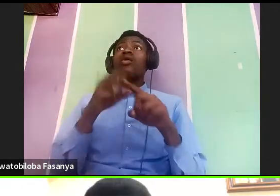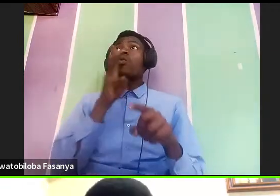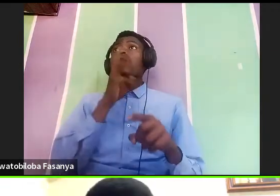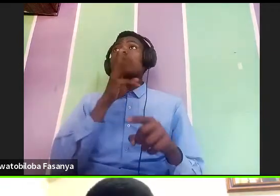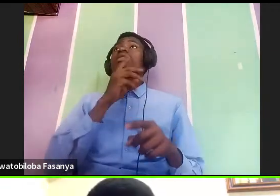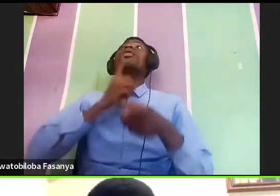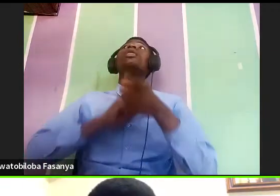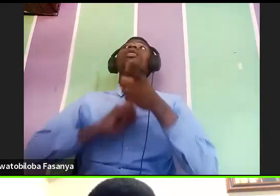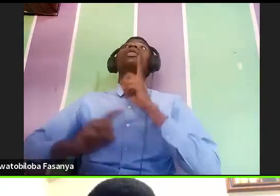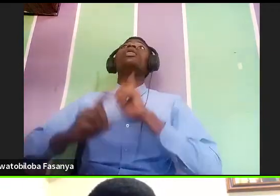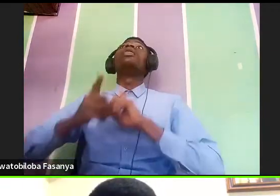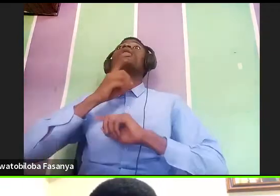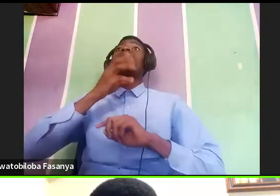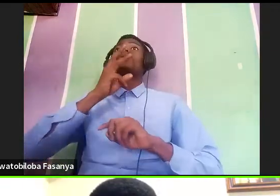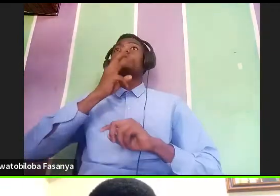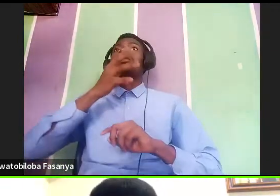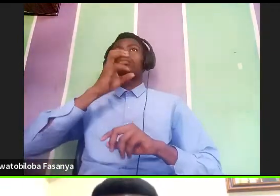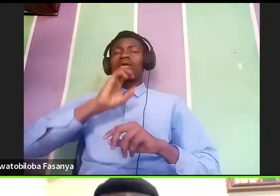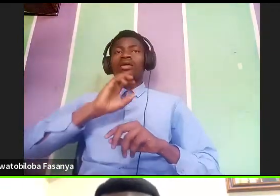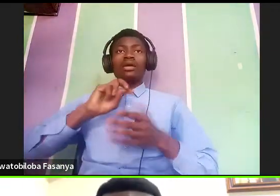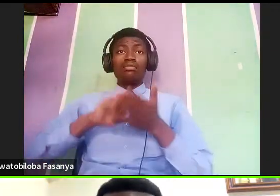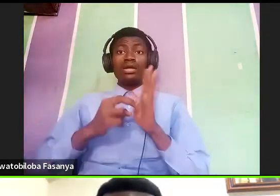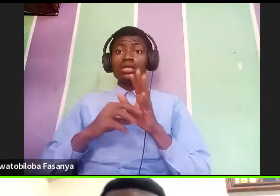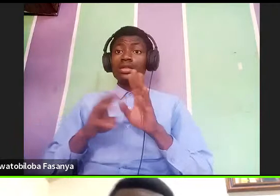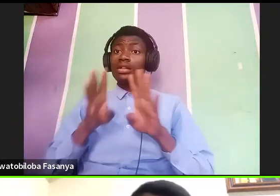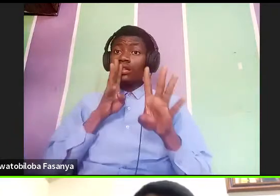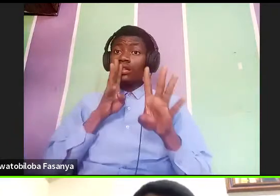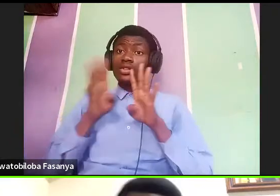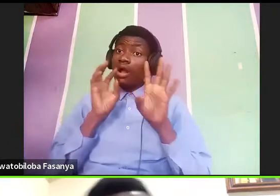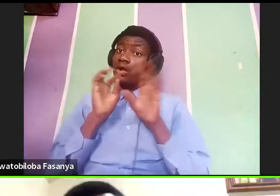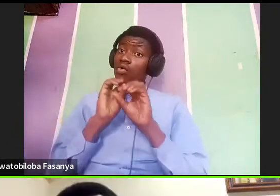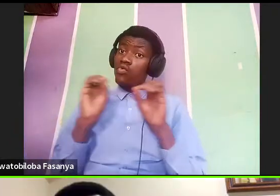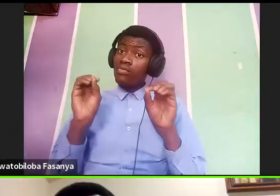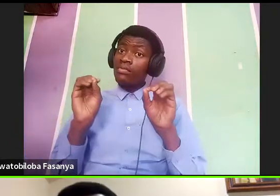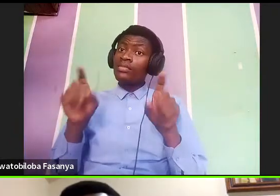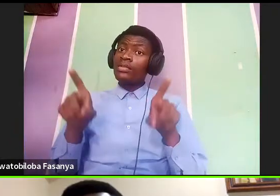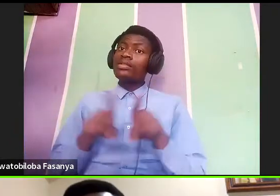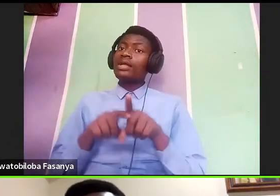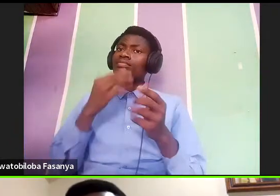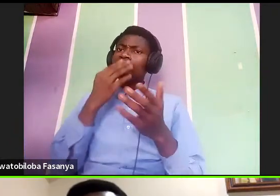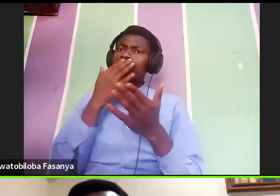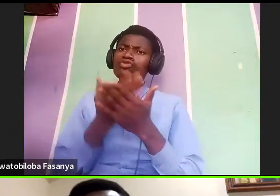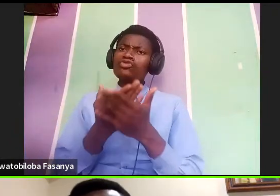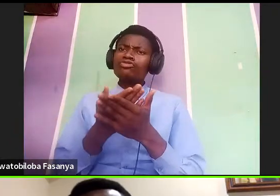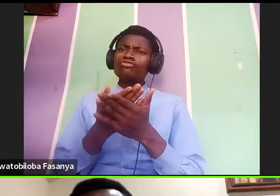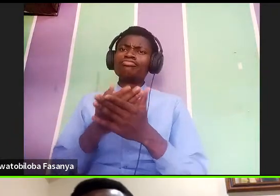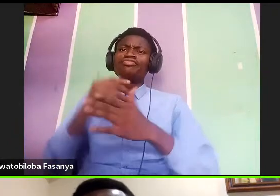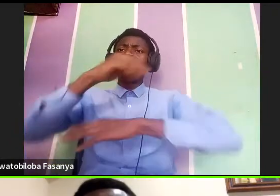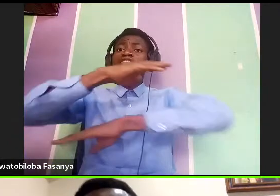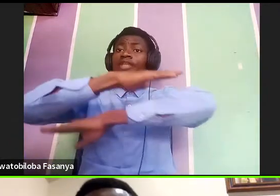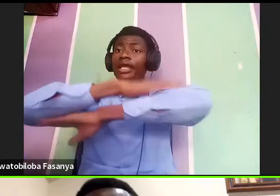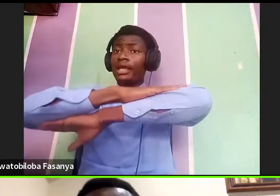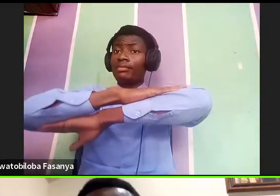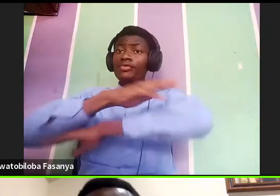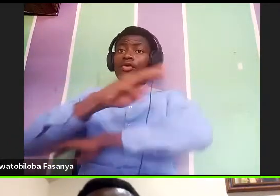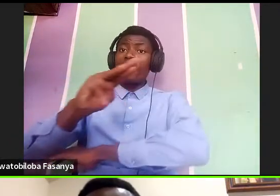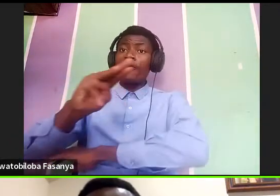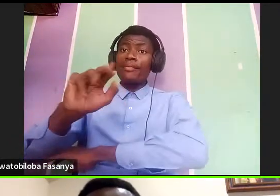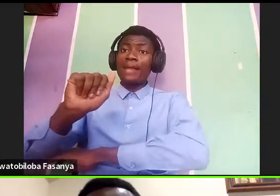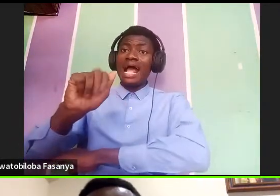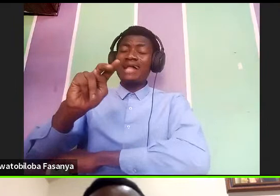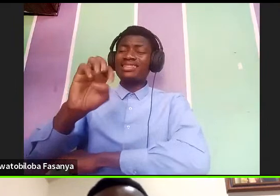Yeah, it's like general good table manners will say, don't talk while eating. And mainly it's because